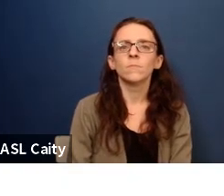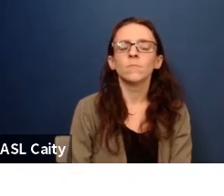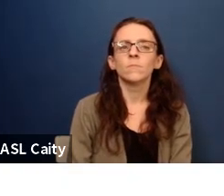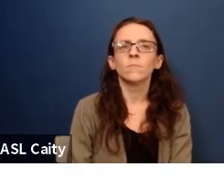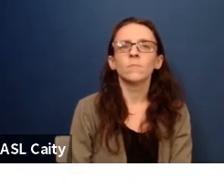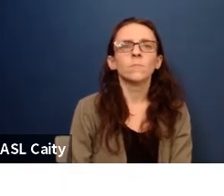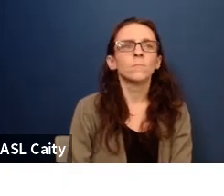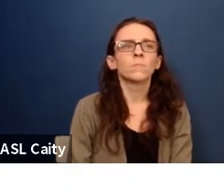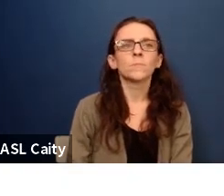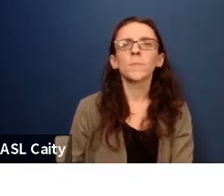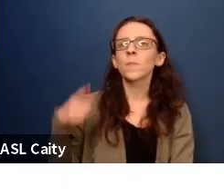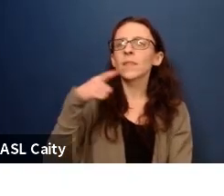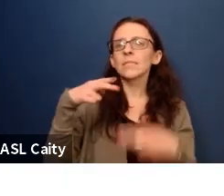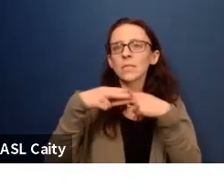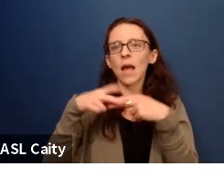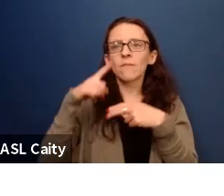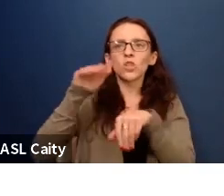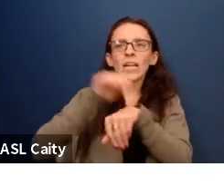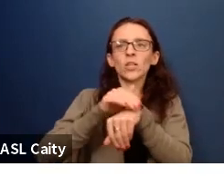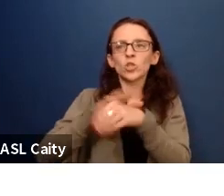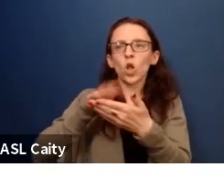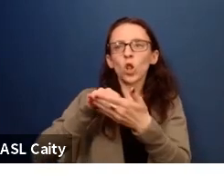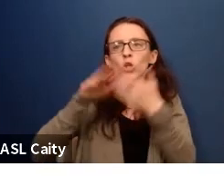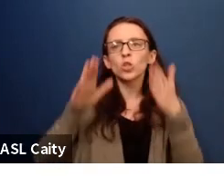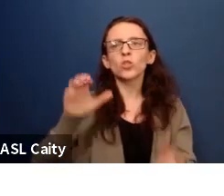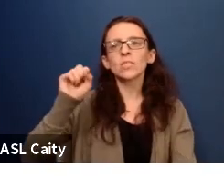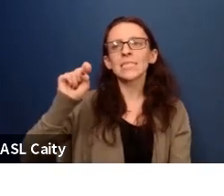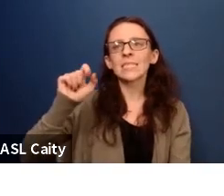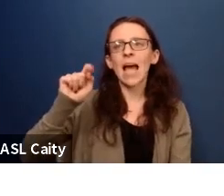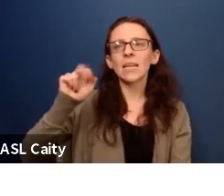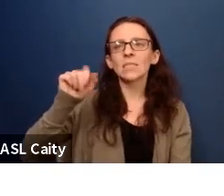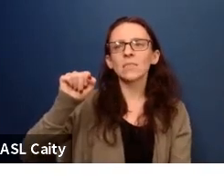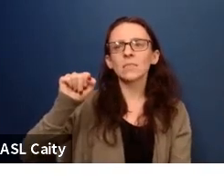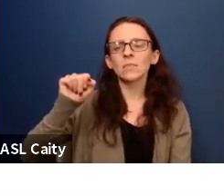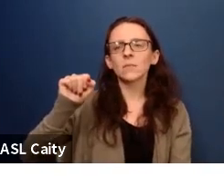The slide is English learner status. I'm sorry.